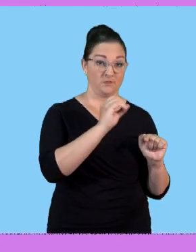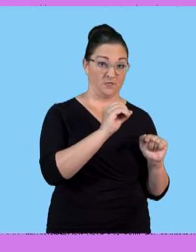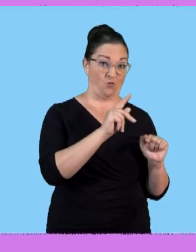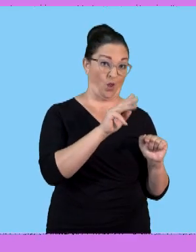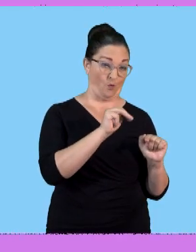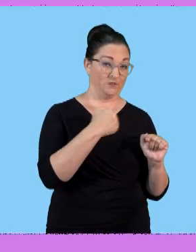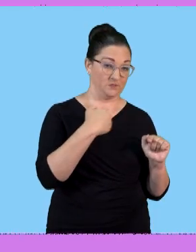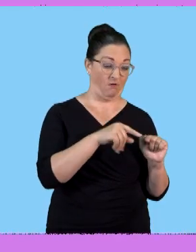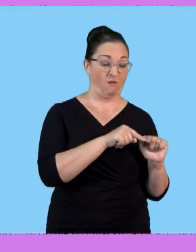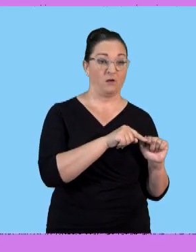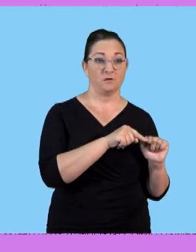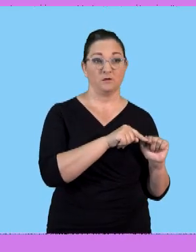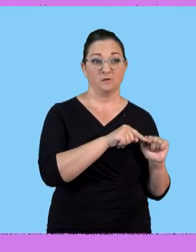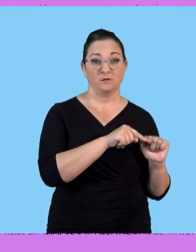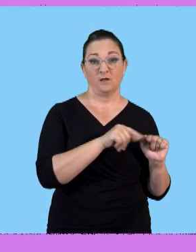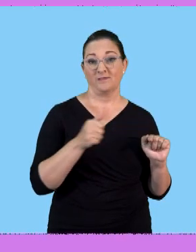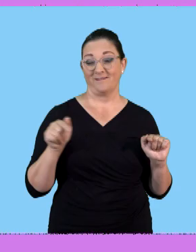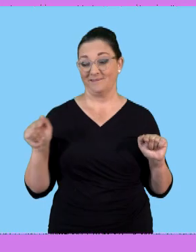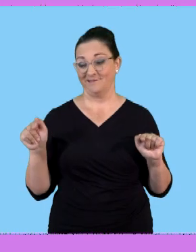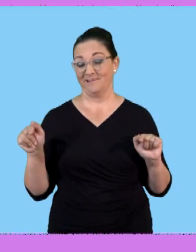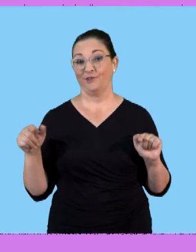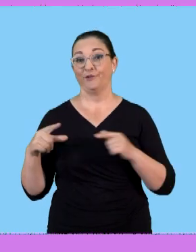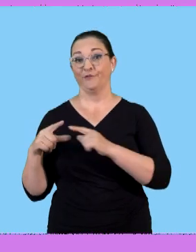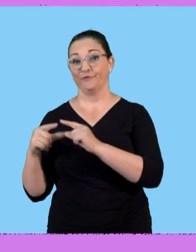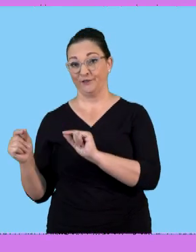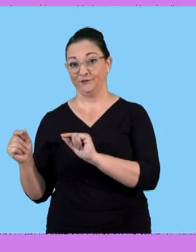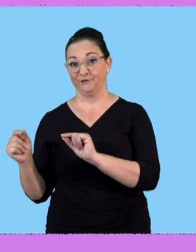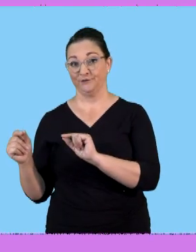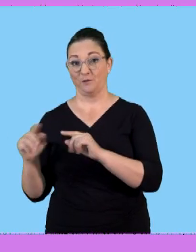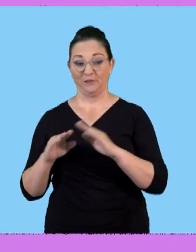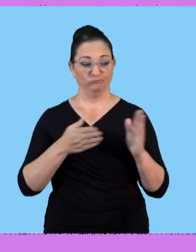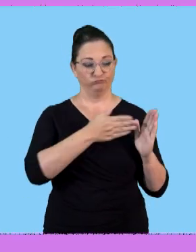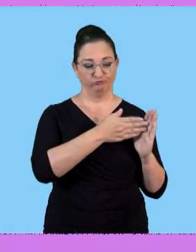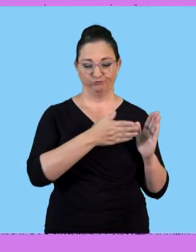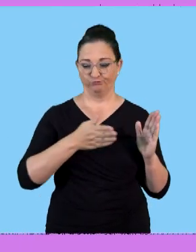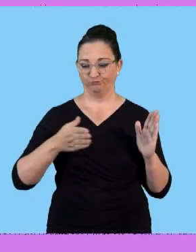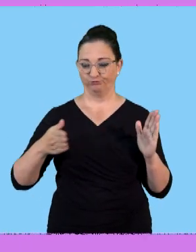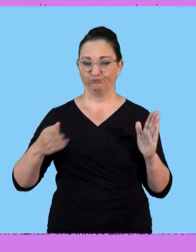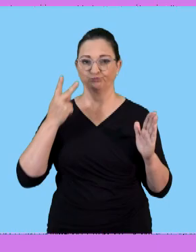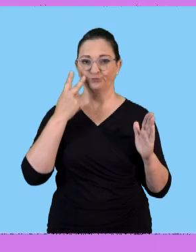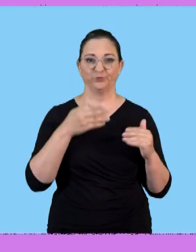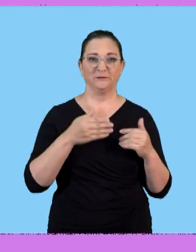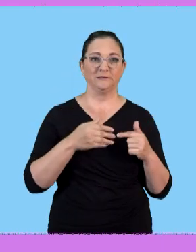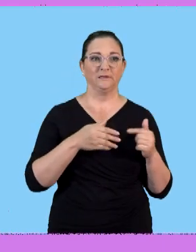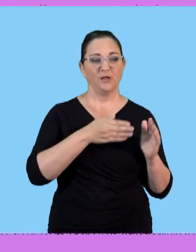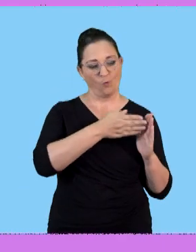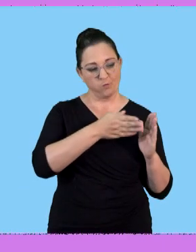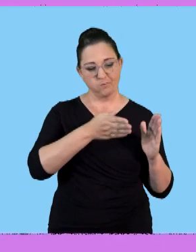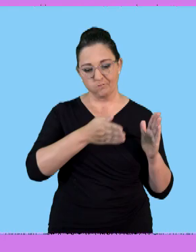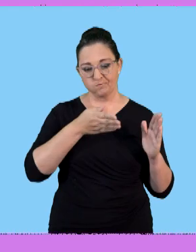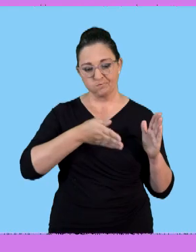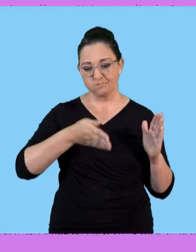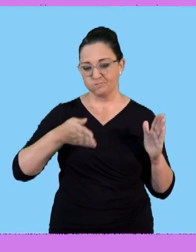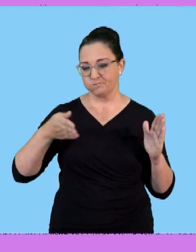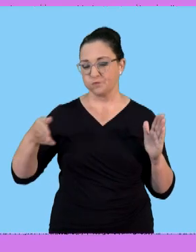at 0 kilometers. And then we have the finish here, okay? And in between, we also see that distances